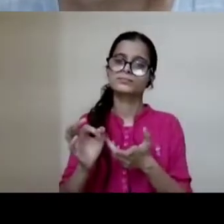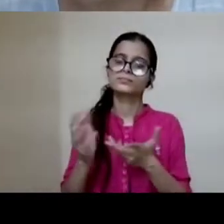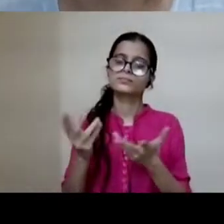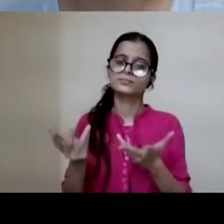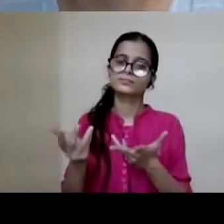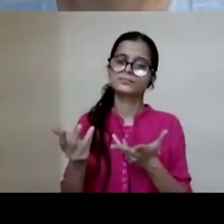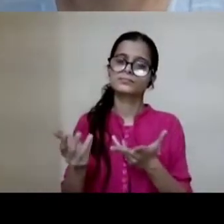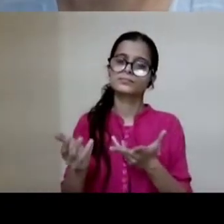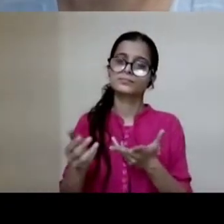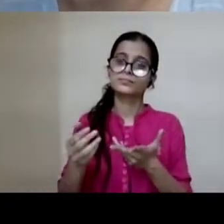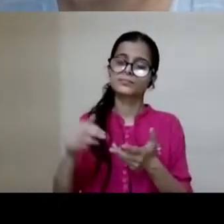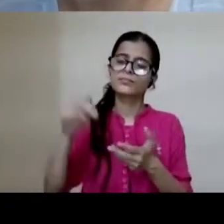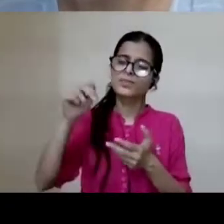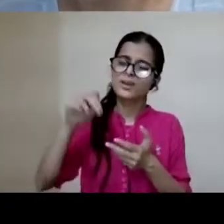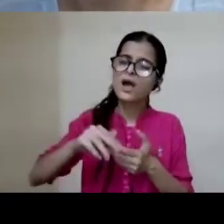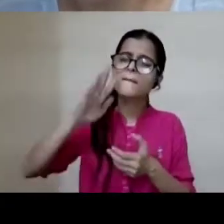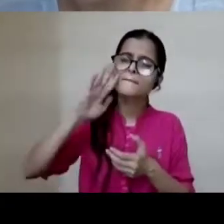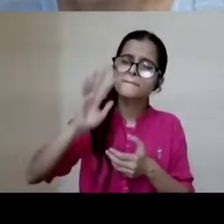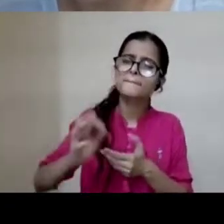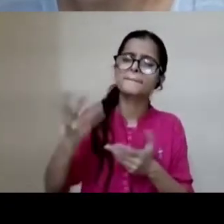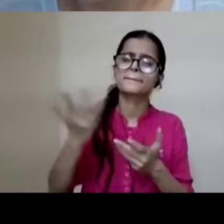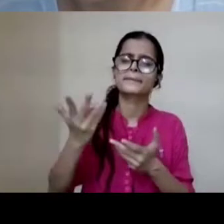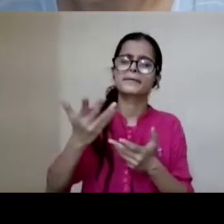there is a need to acknowledge